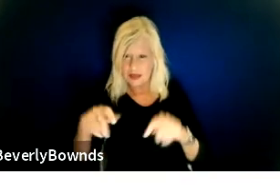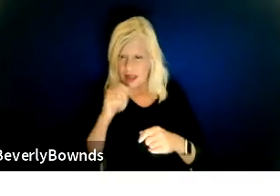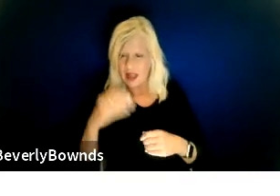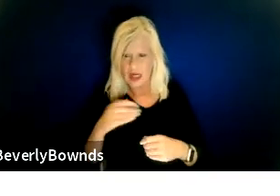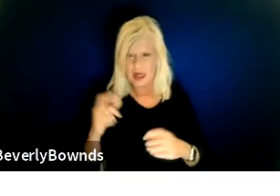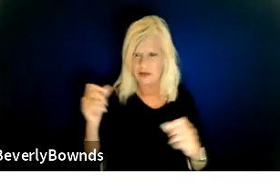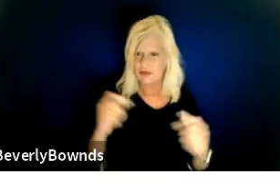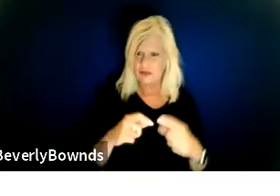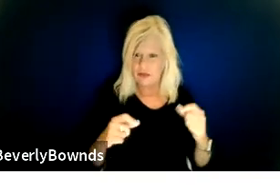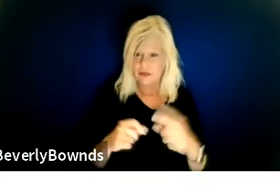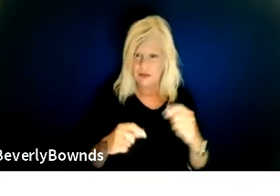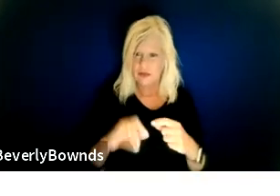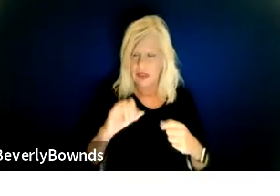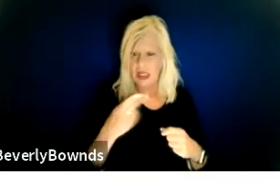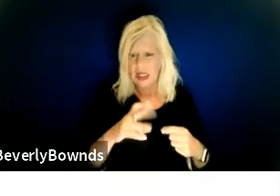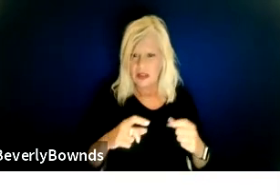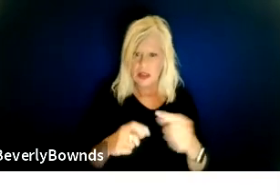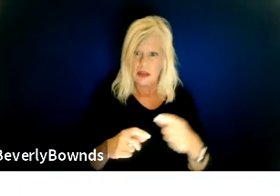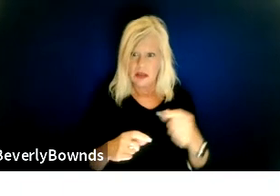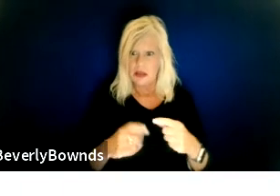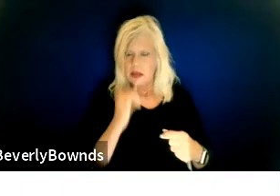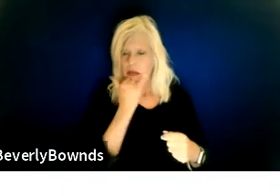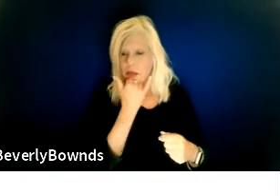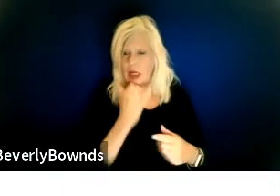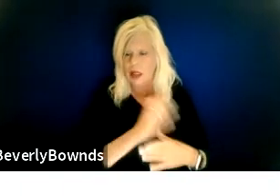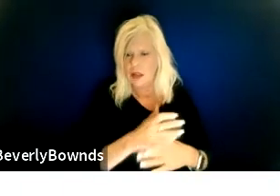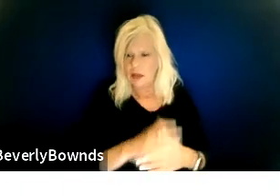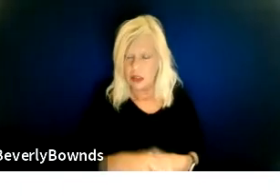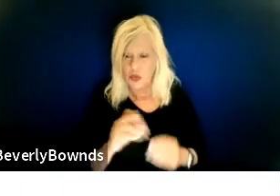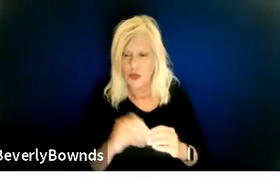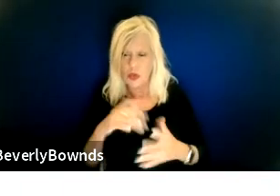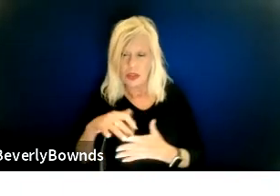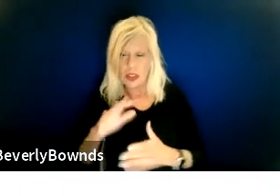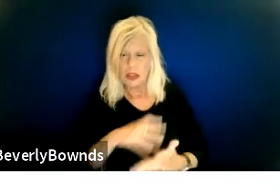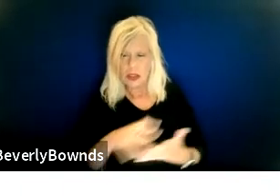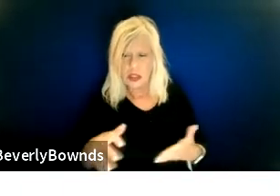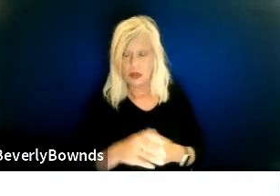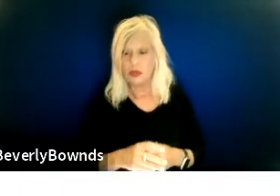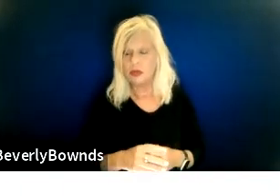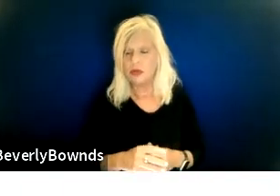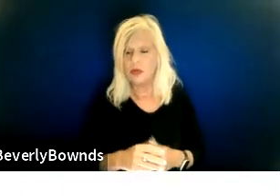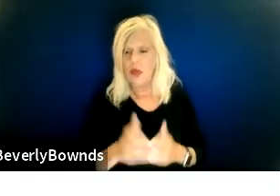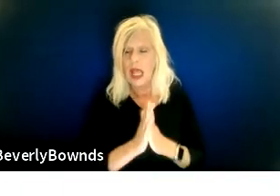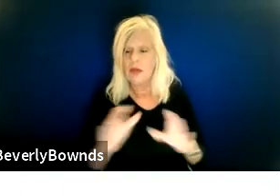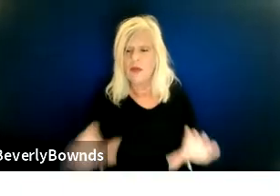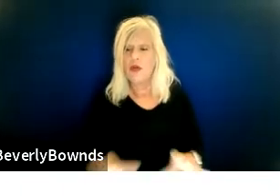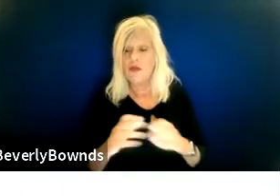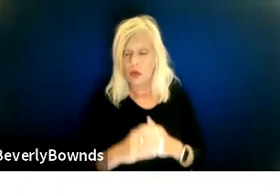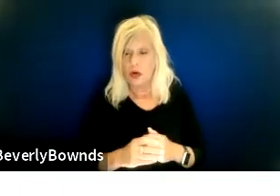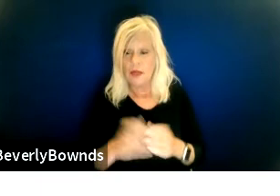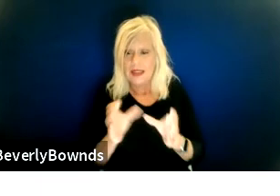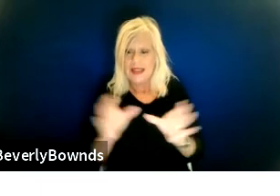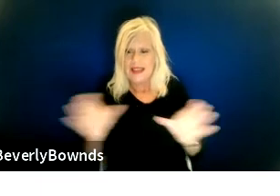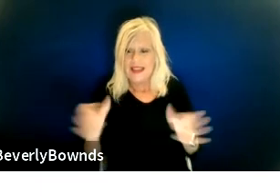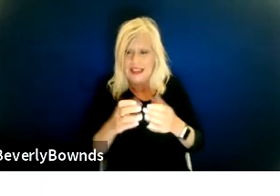IHI maladaptation. We have 2 more scheduled. And we had them perform split crank cycling,